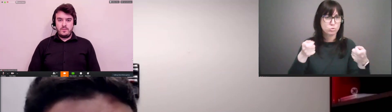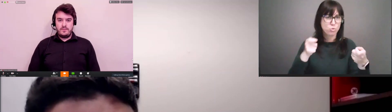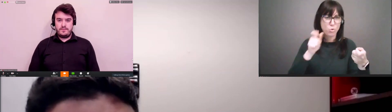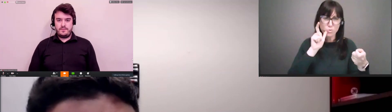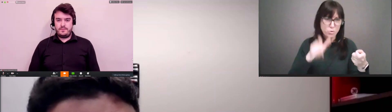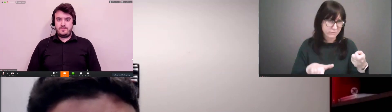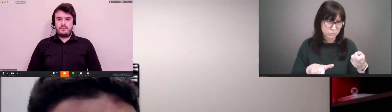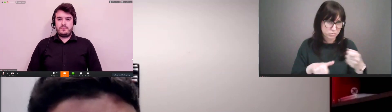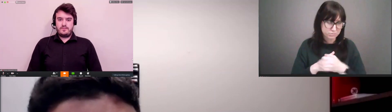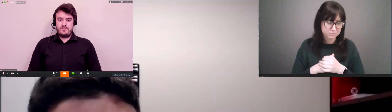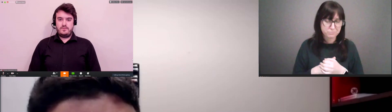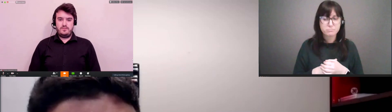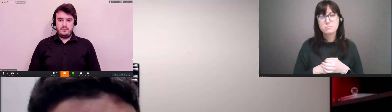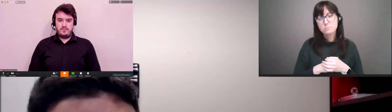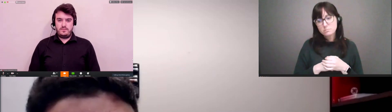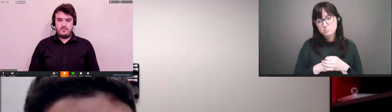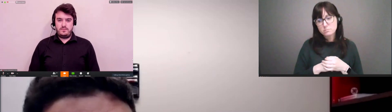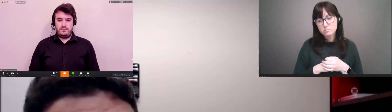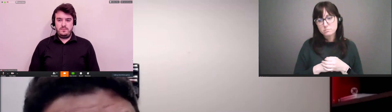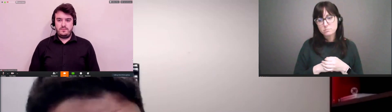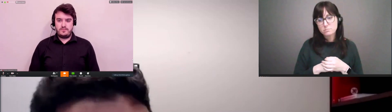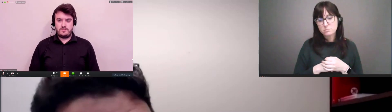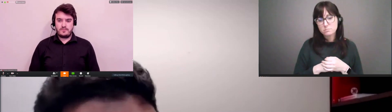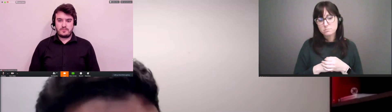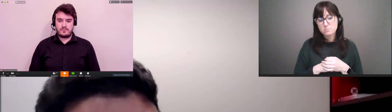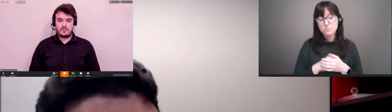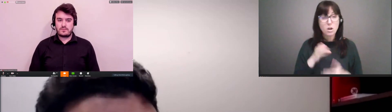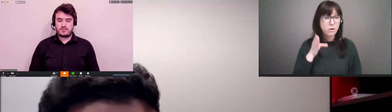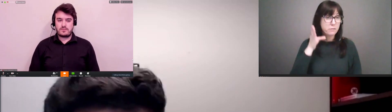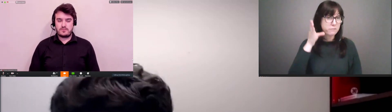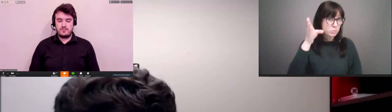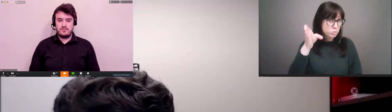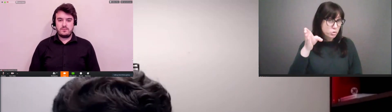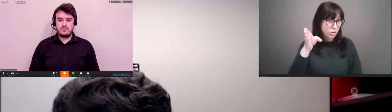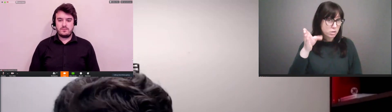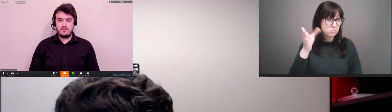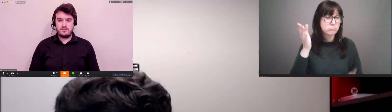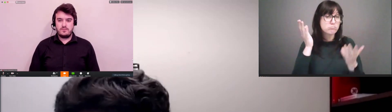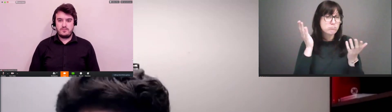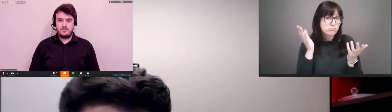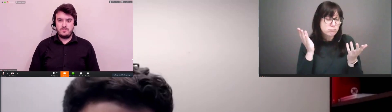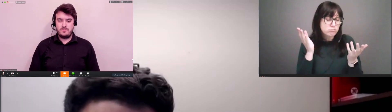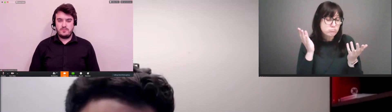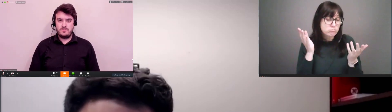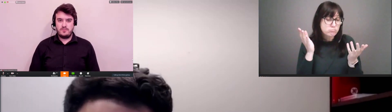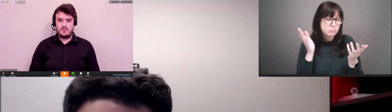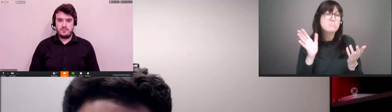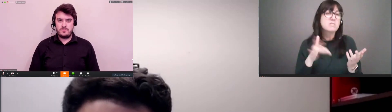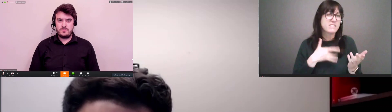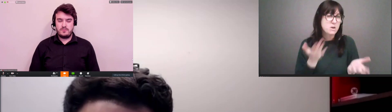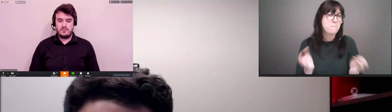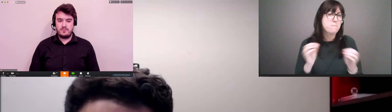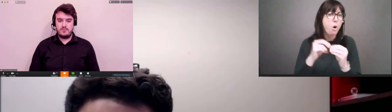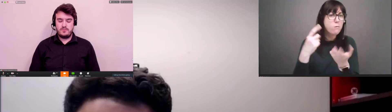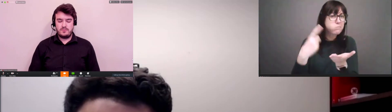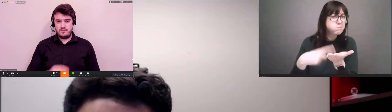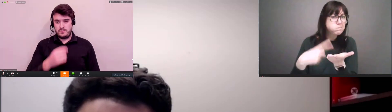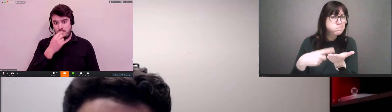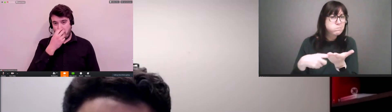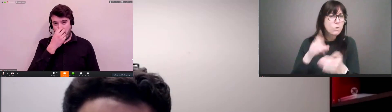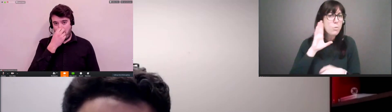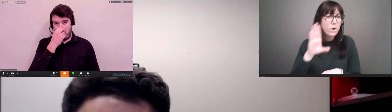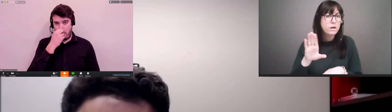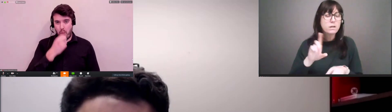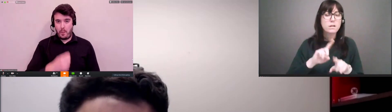In terms of, I think the future, and I think there's going to be further conversations about this,